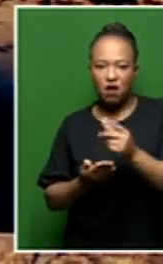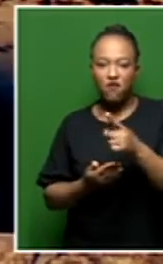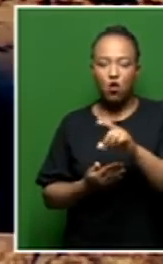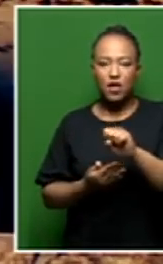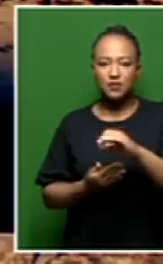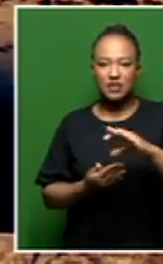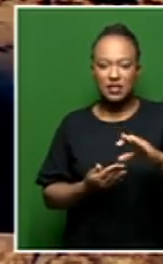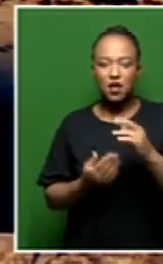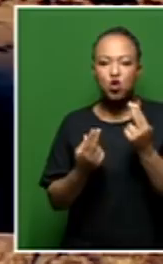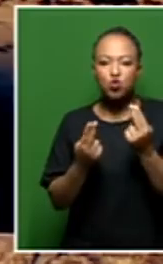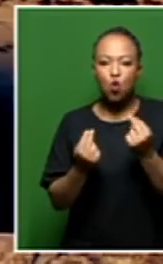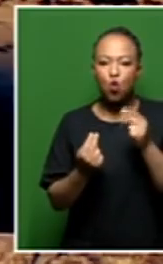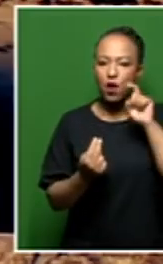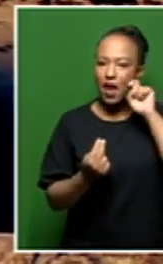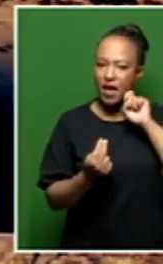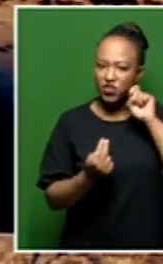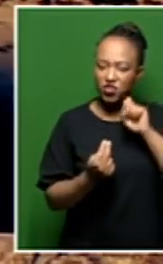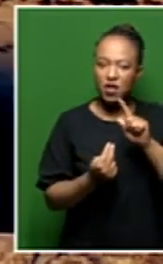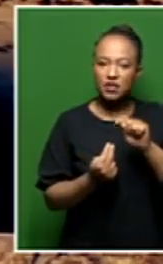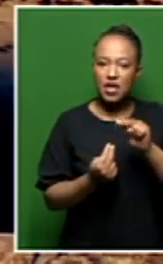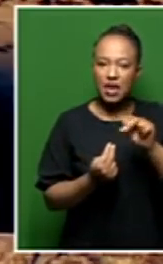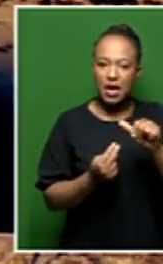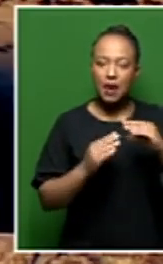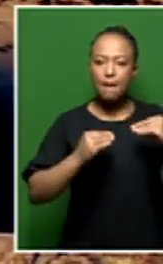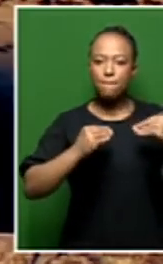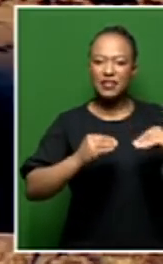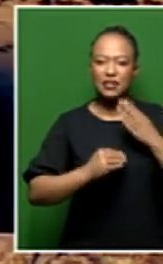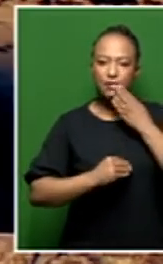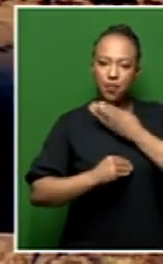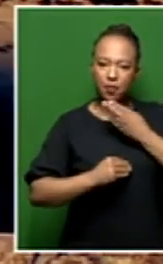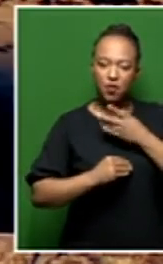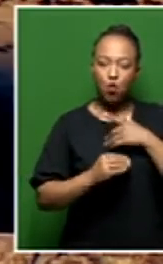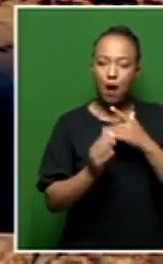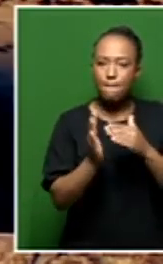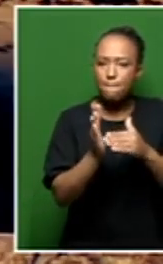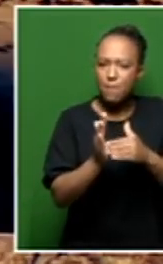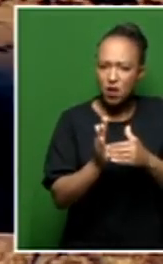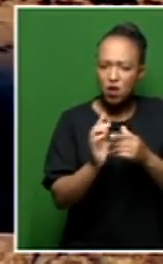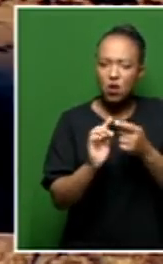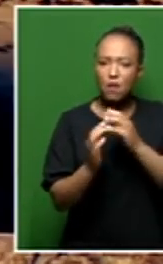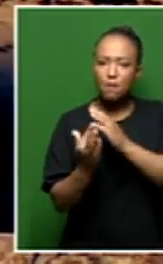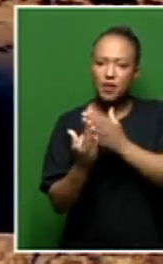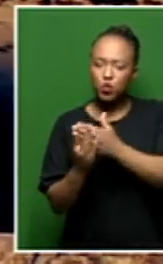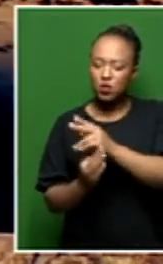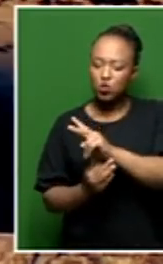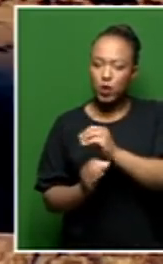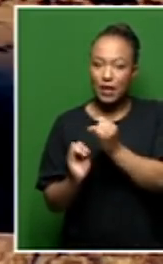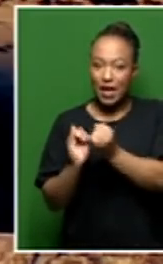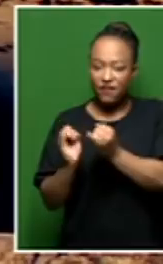SABC's New Age TNA business breakfast for millions of rands between 2011